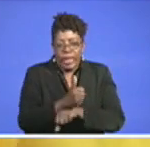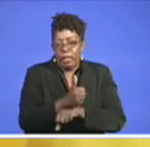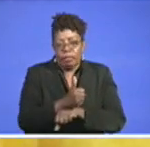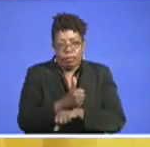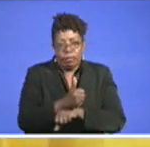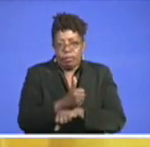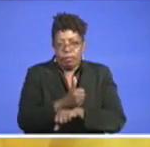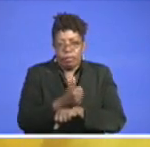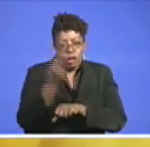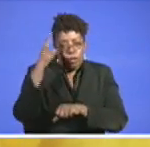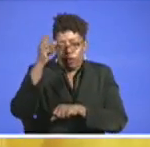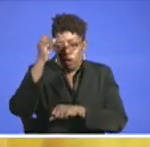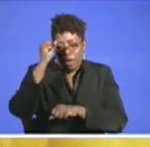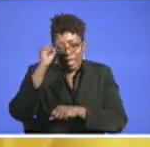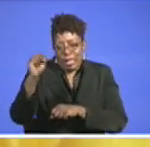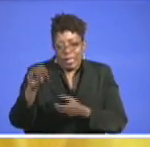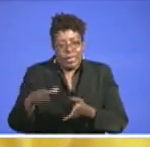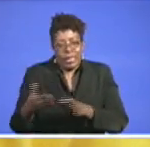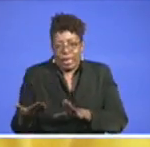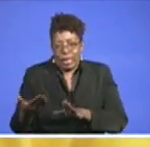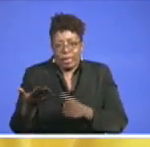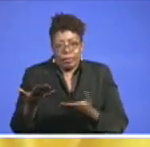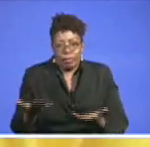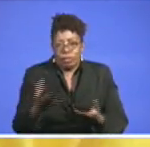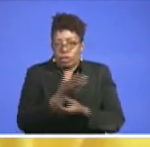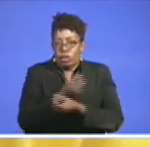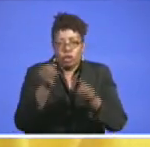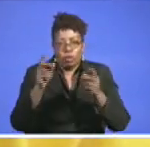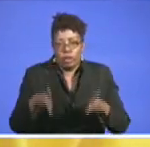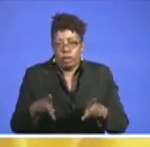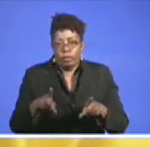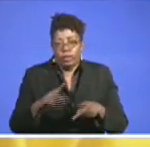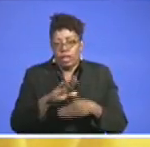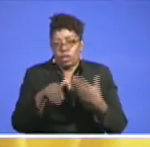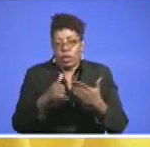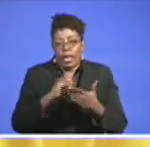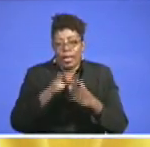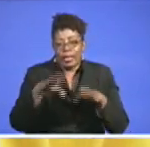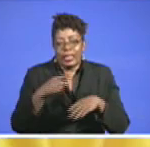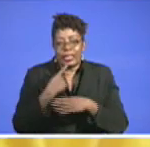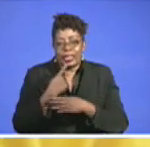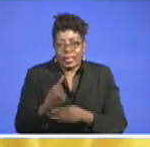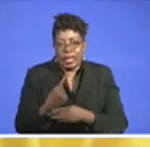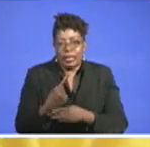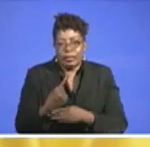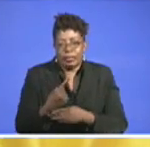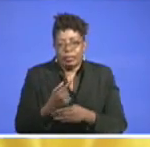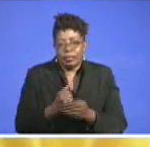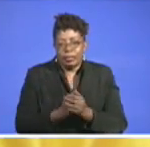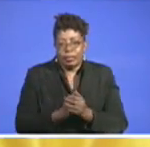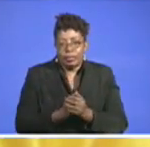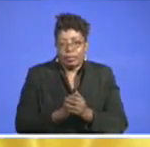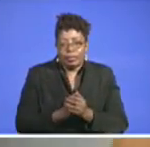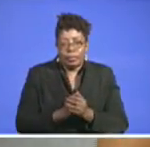murder. Nobody. That's all I could say. You know?